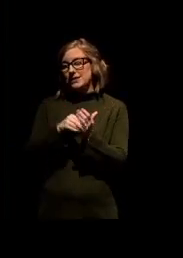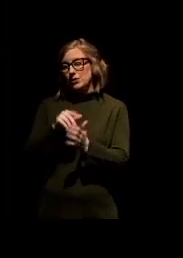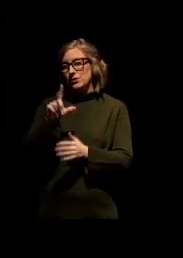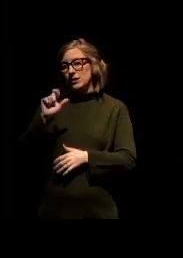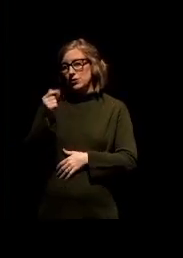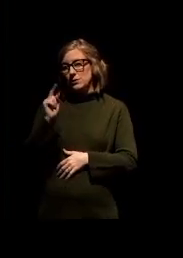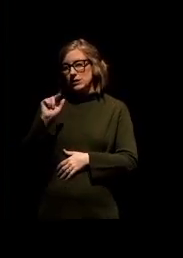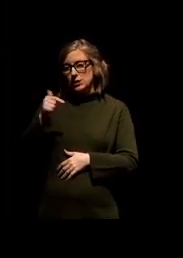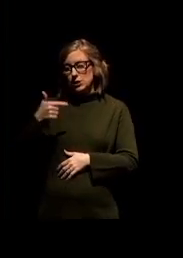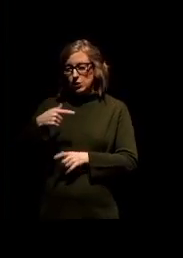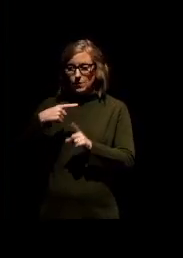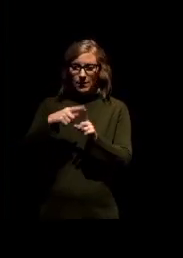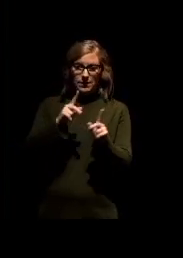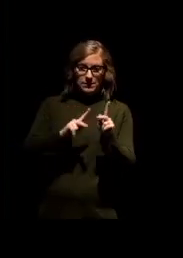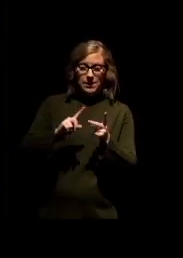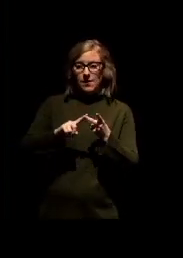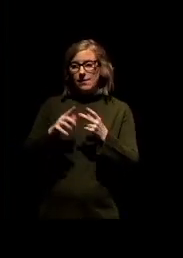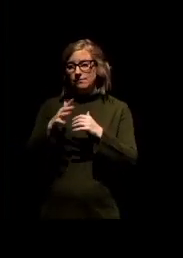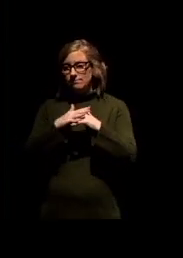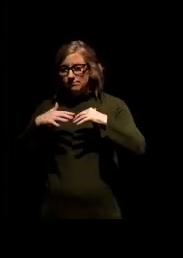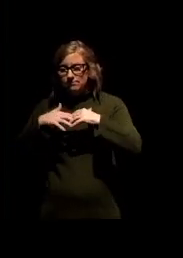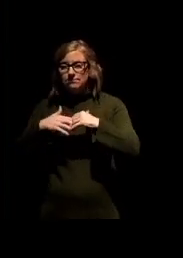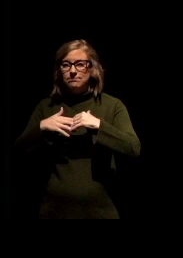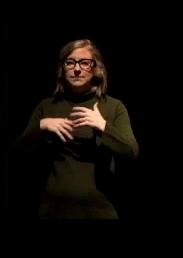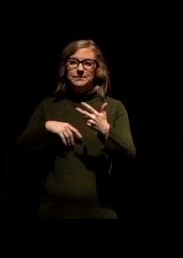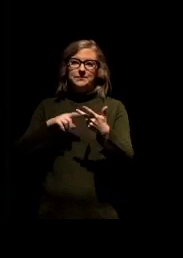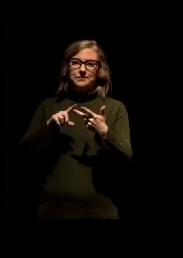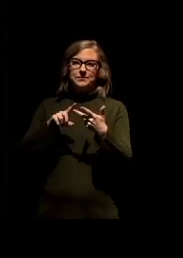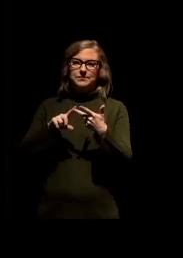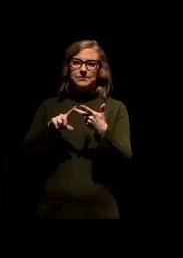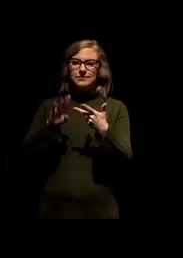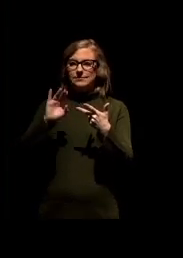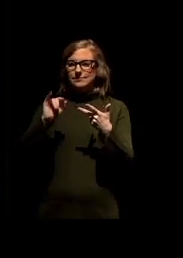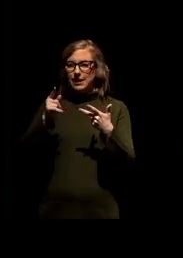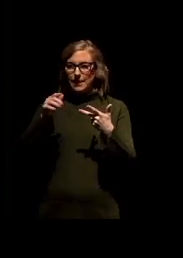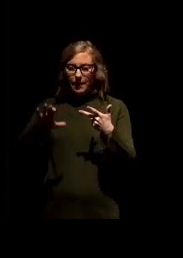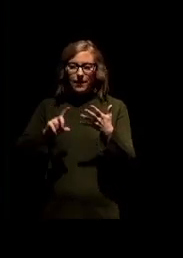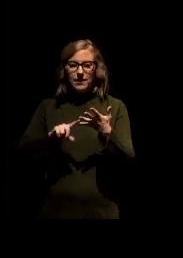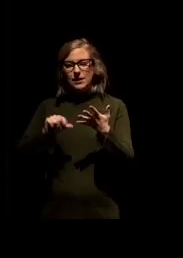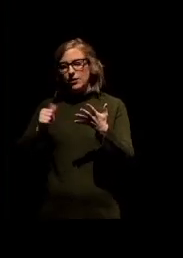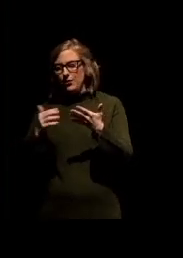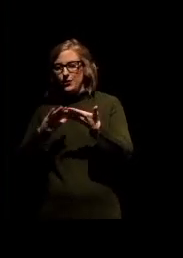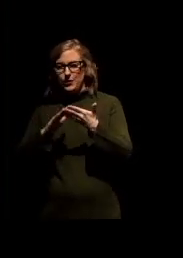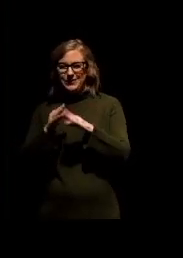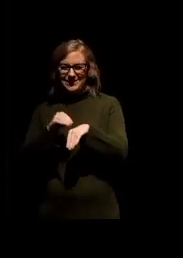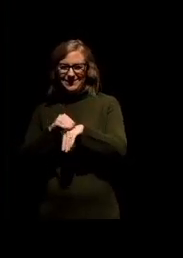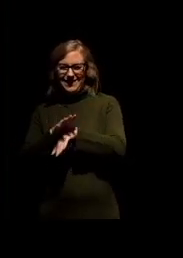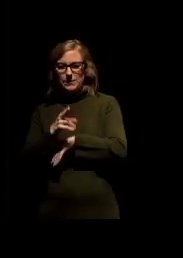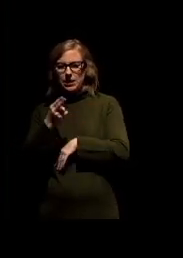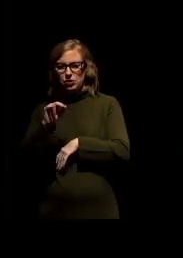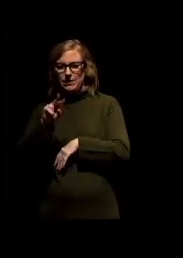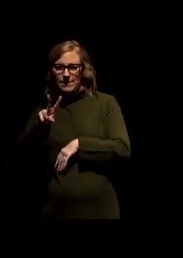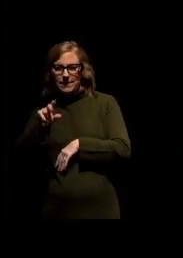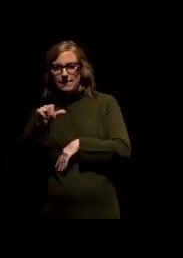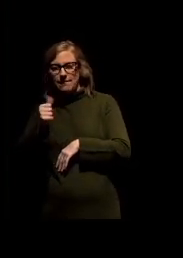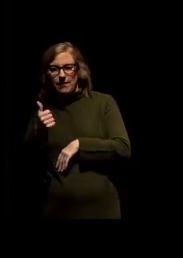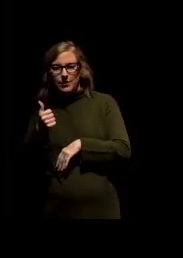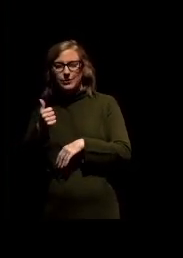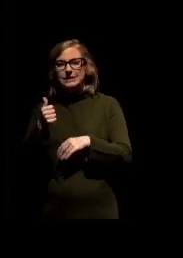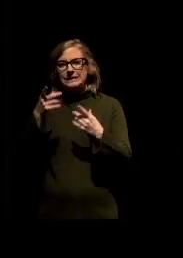plus people, Black, Indigenous, and communities of color, and other communities affected by HIV and other diseases of